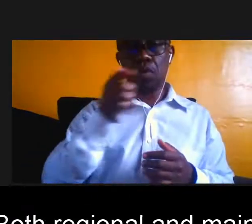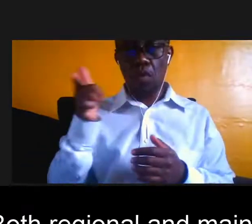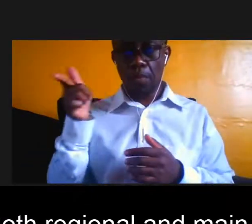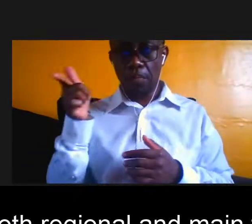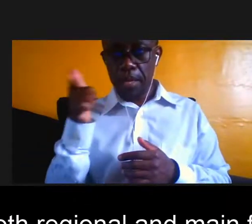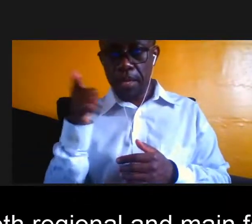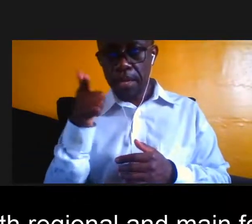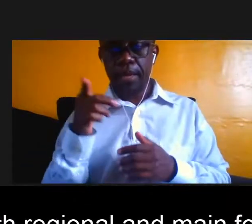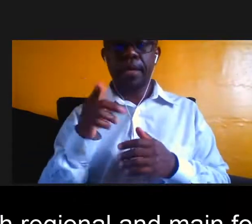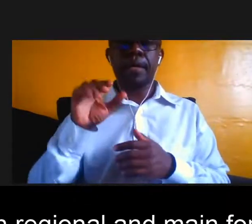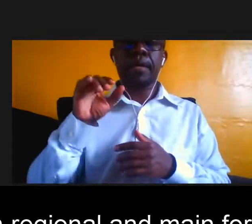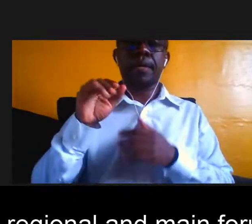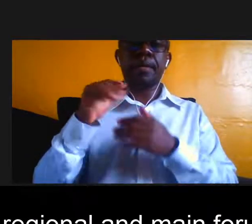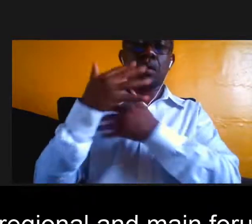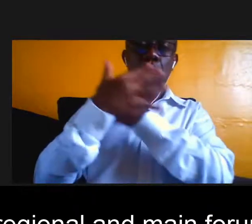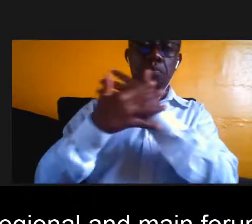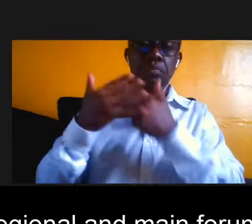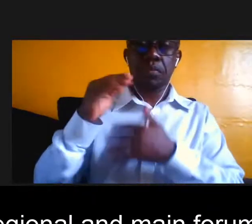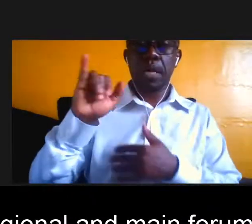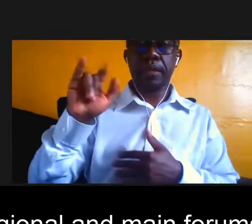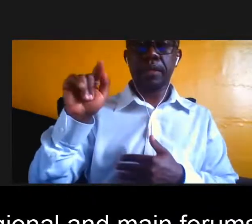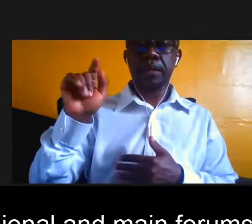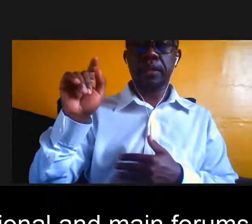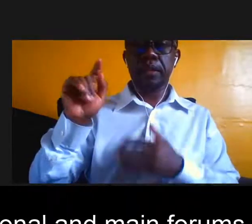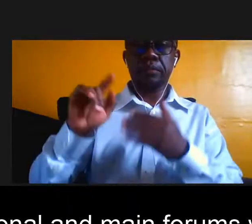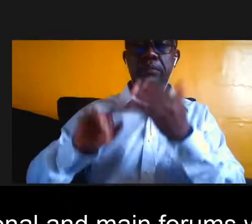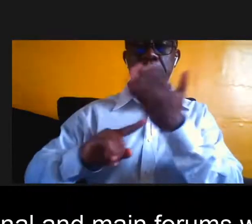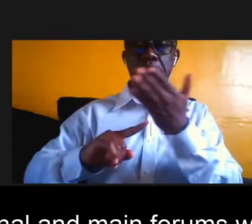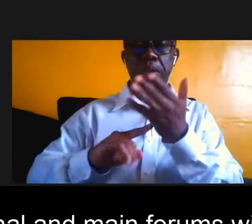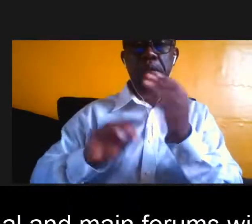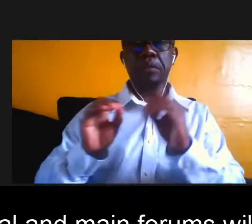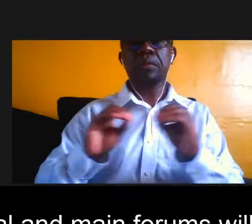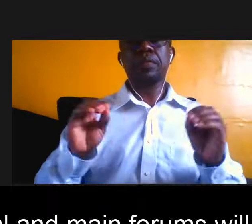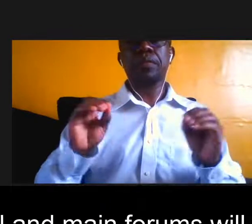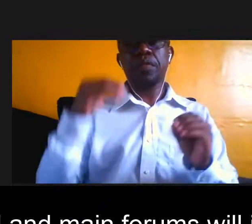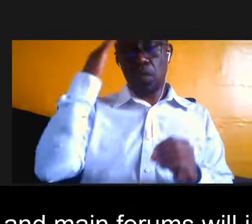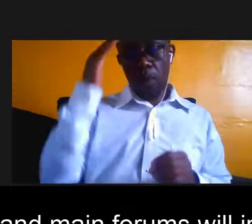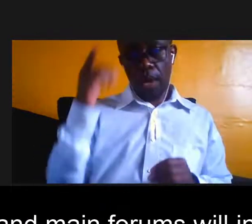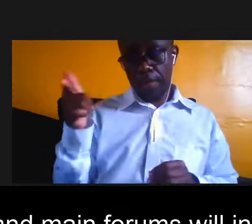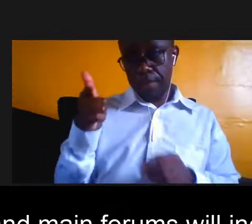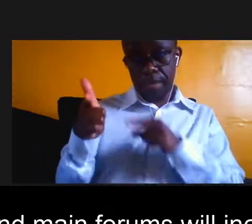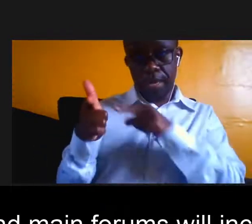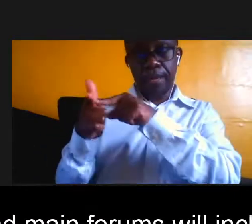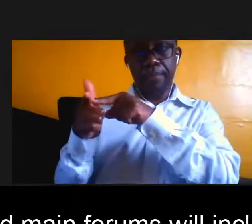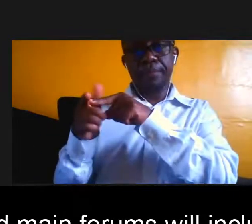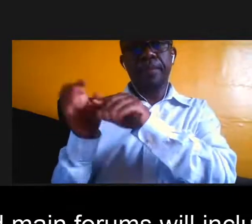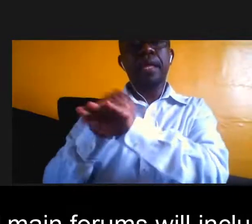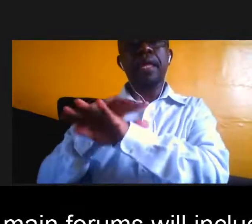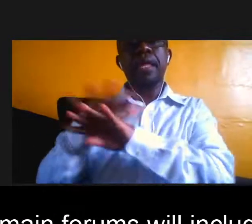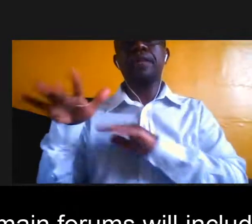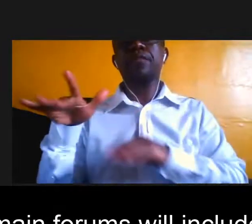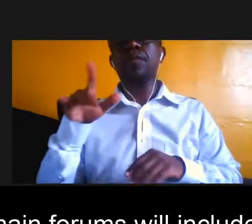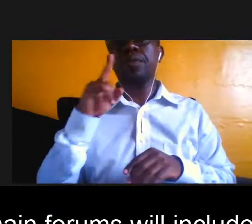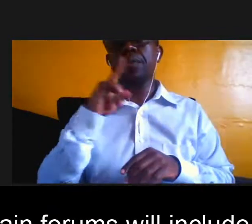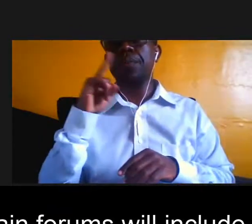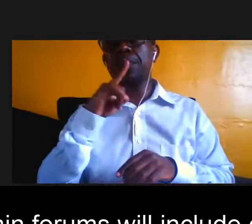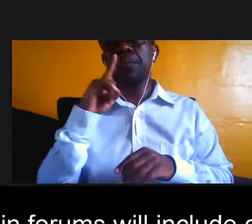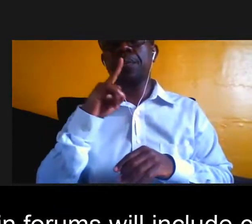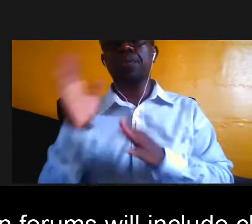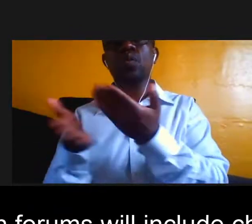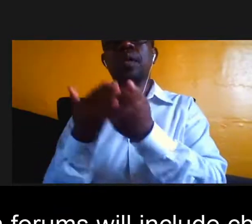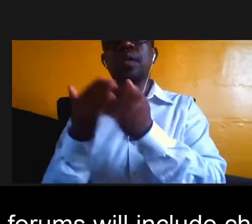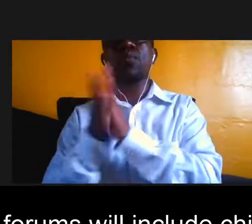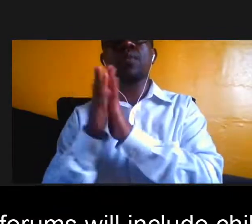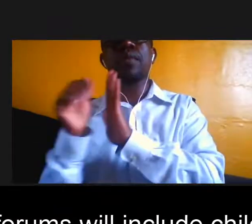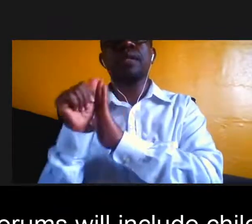And the media, we know, have a strong influence on setting the agenda. Lisa said it last year, and I think